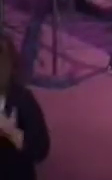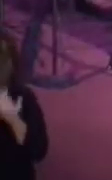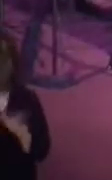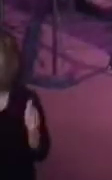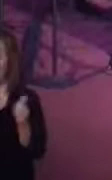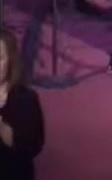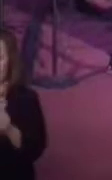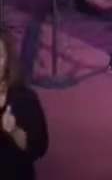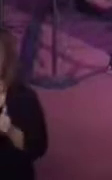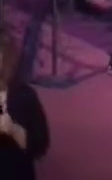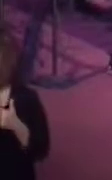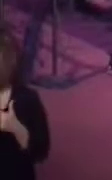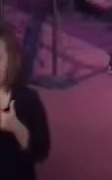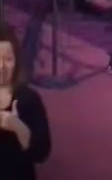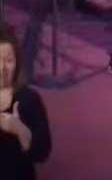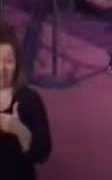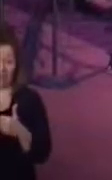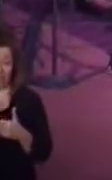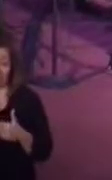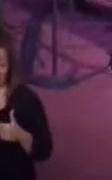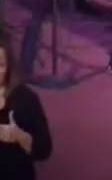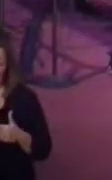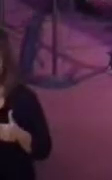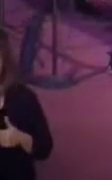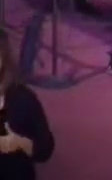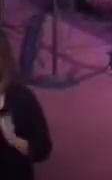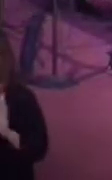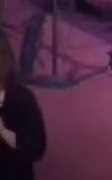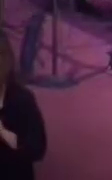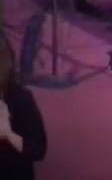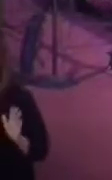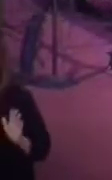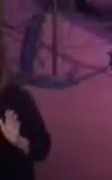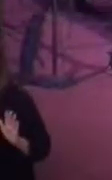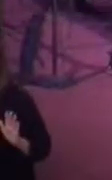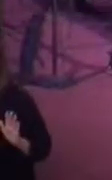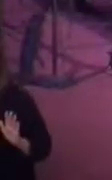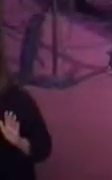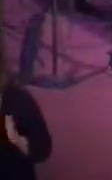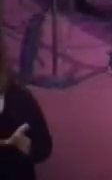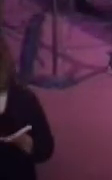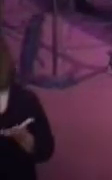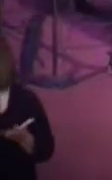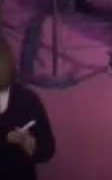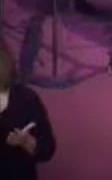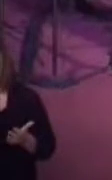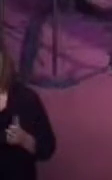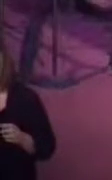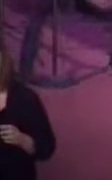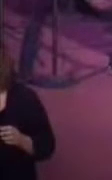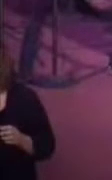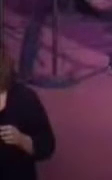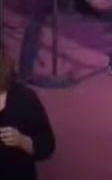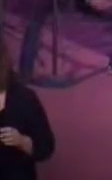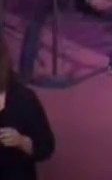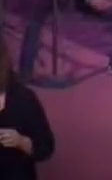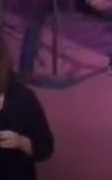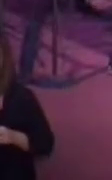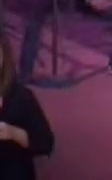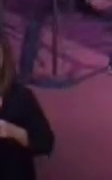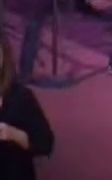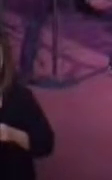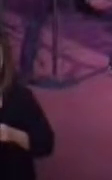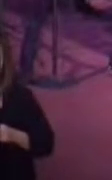done with you yet. Just because you have reached a mature age, and I think that we ought to refer to ages, I said this a few weeks ago, we ought to refer to ages